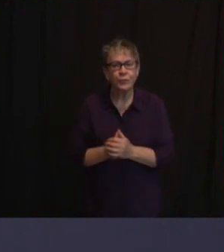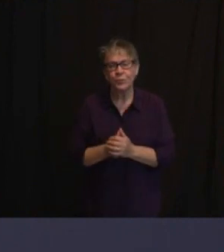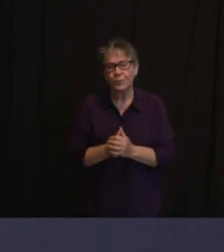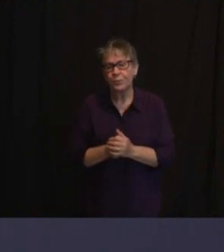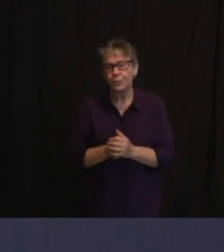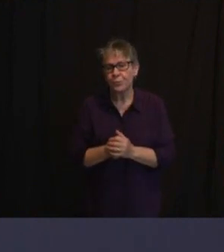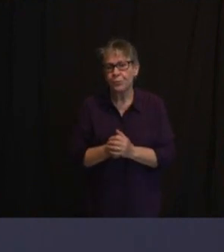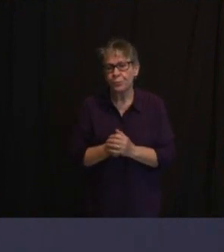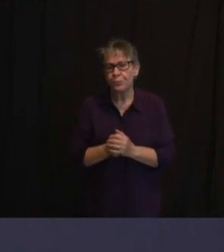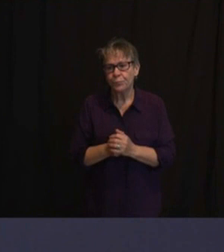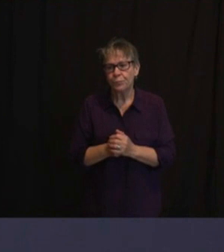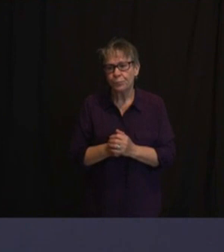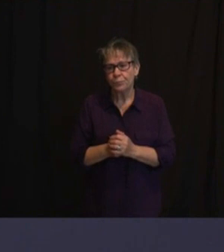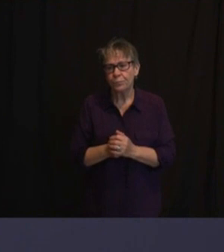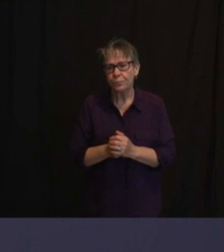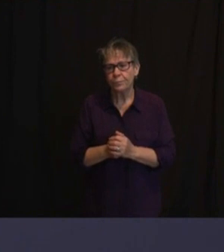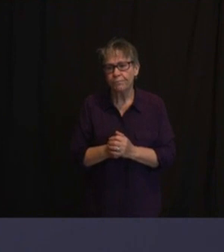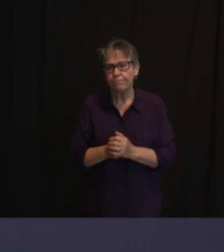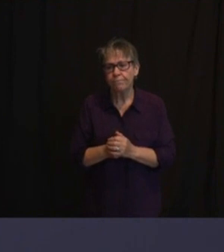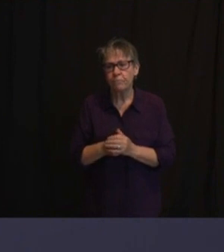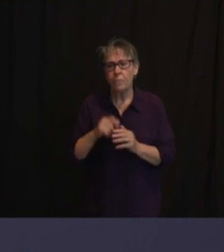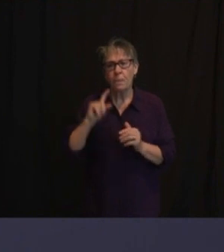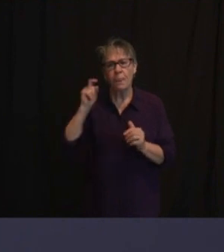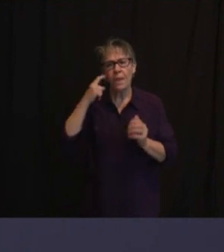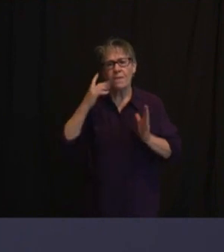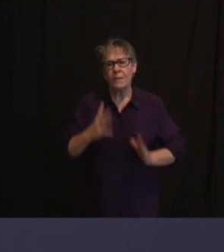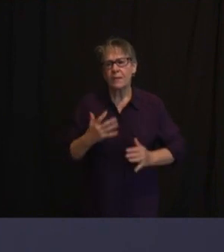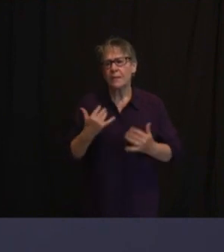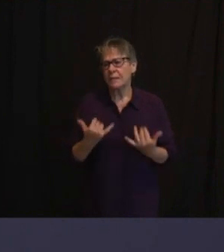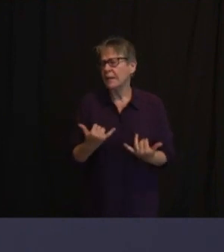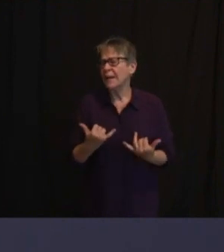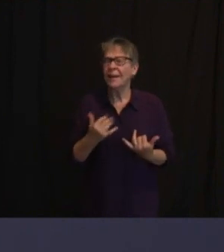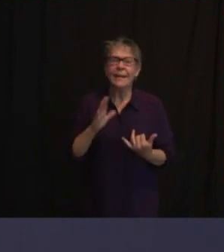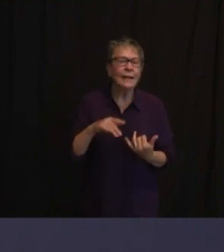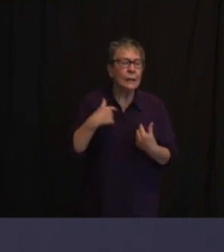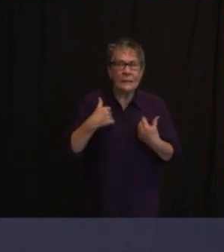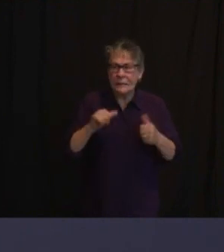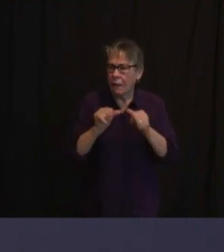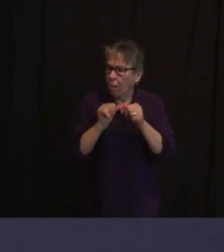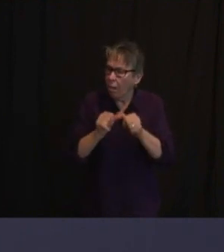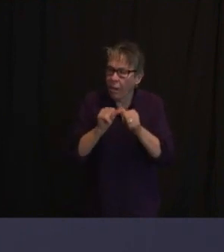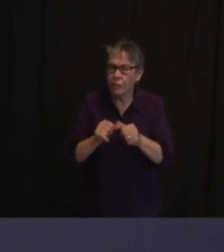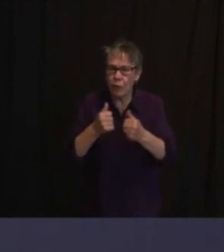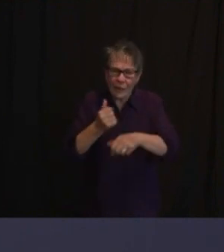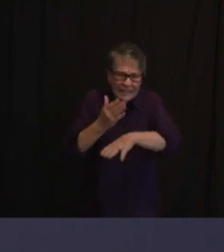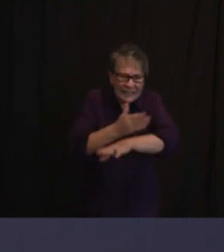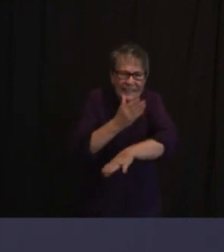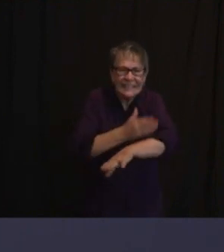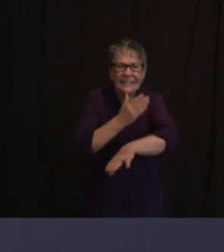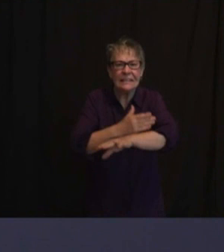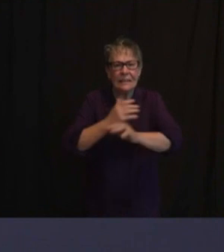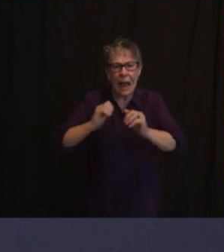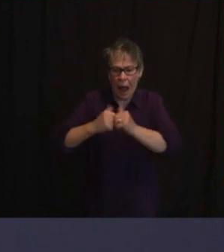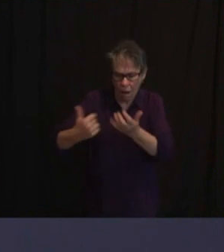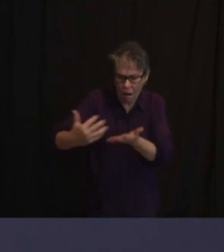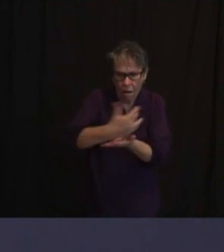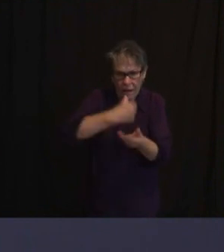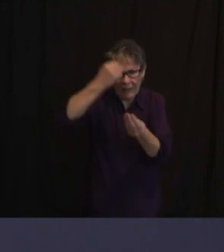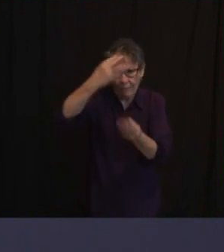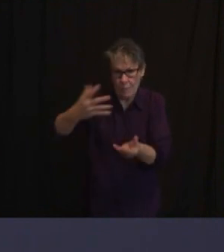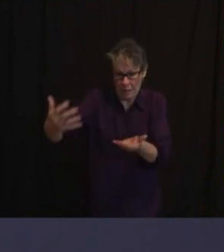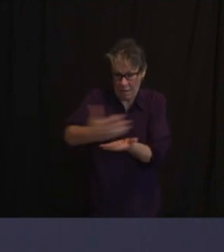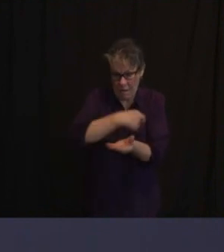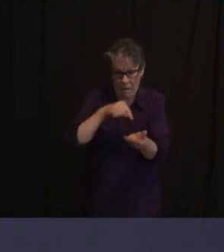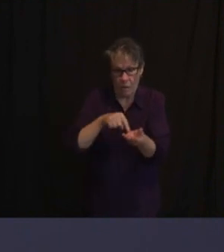progress. I suspect not just in New Jersey, there's going to be a constant review, 3 steps forward, 1 step back reality